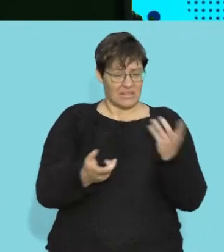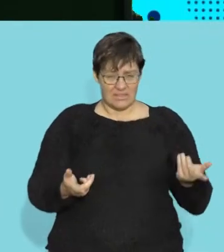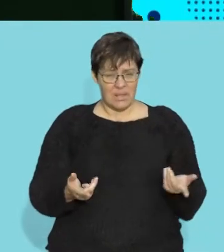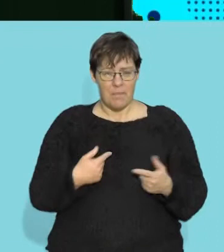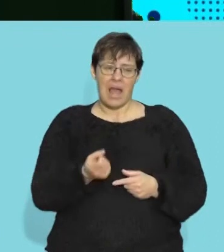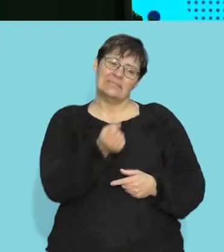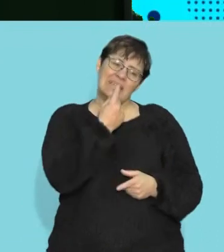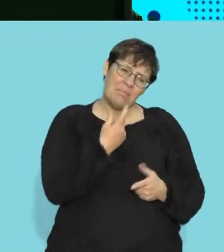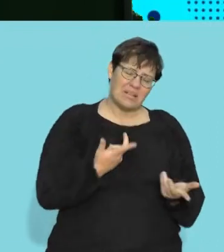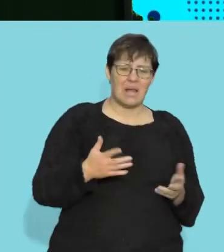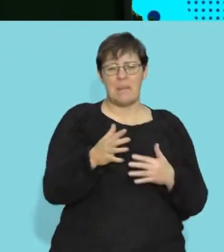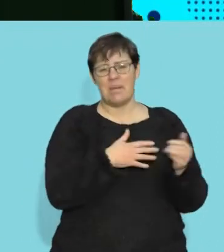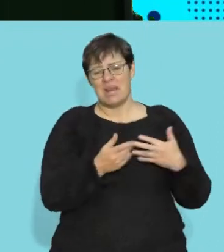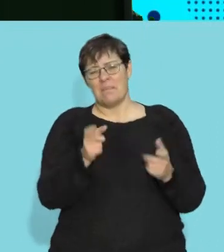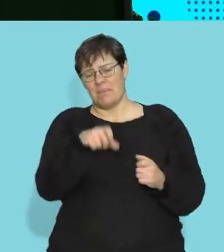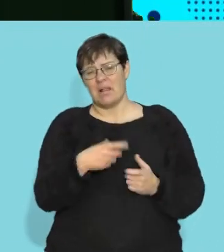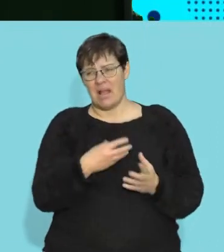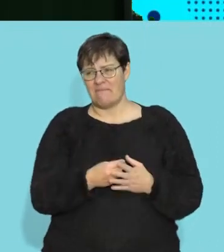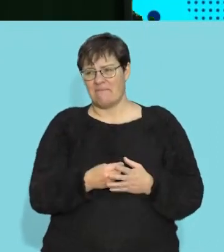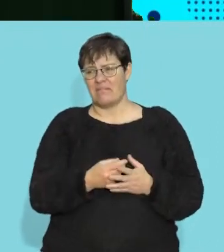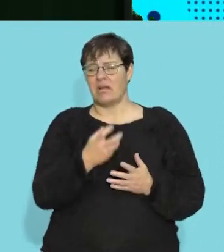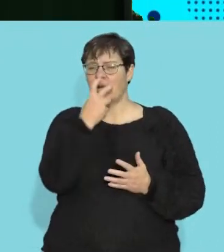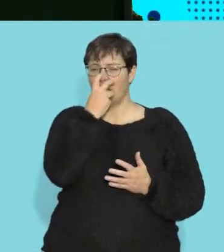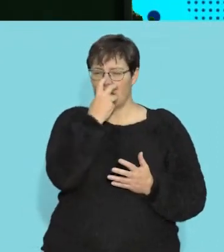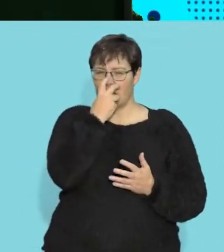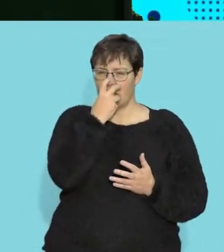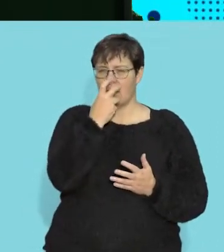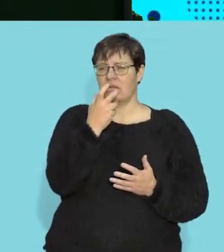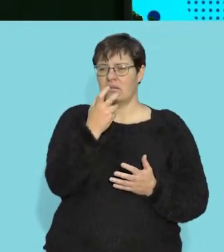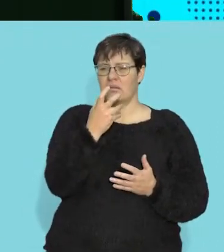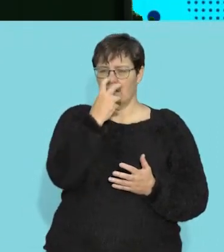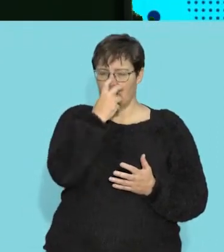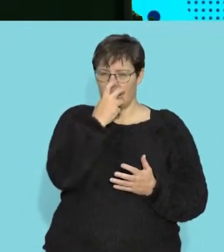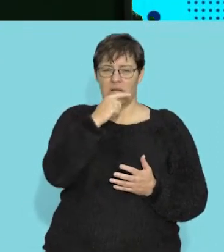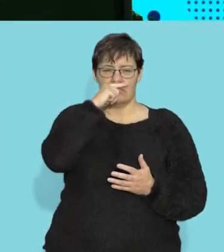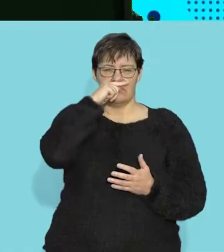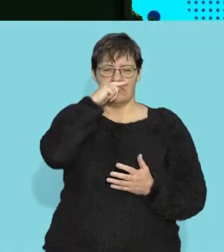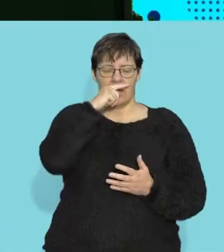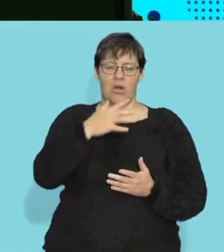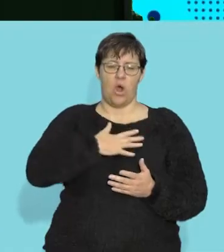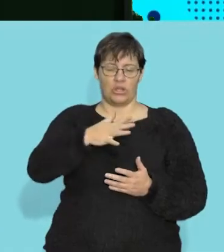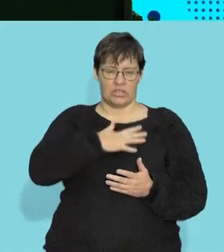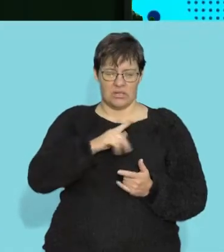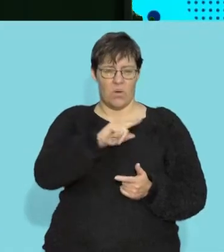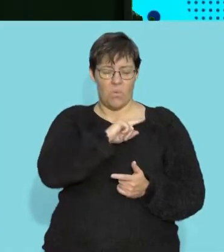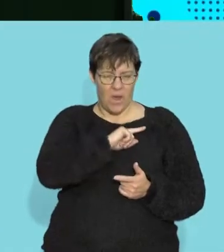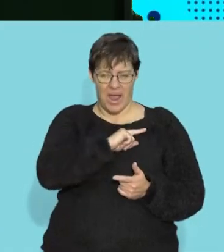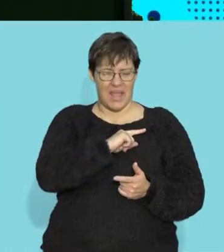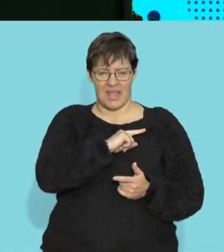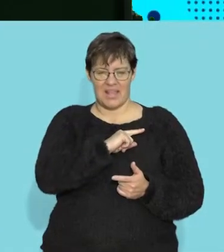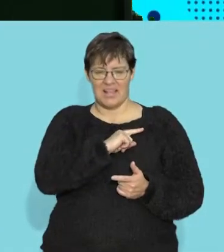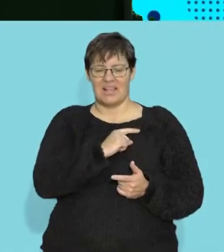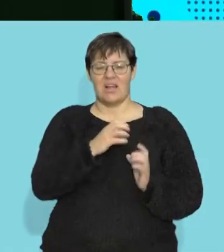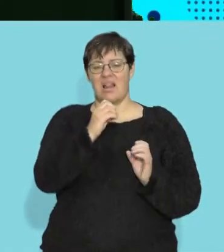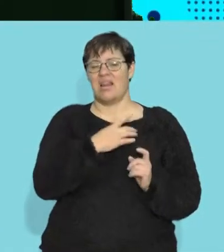treat it. You'll see a lot of people who might have this eventually have to go on to oxygen, right? But when they breathe,